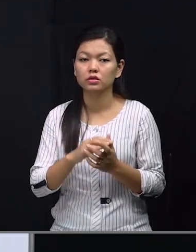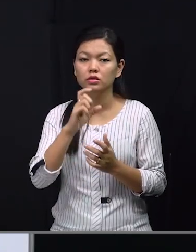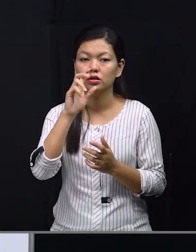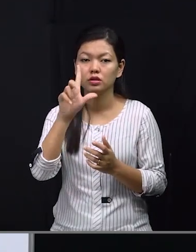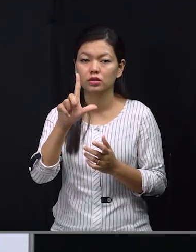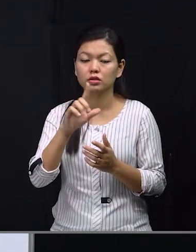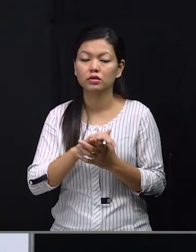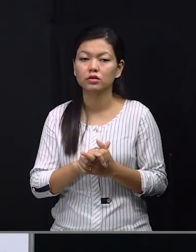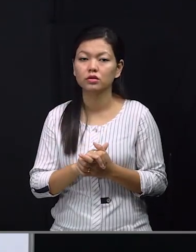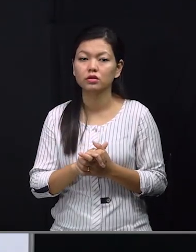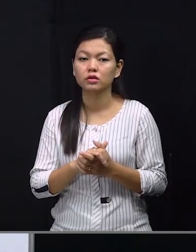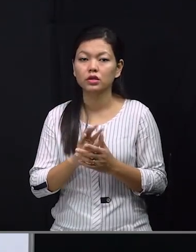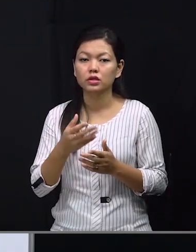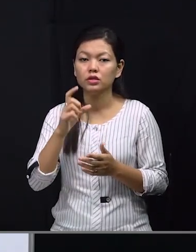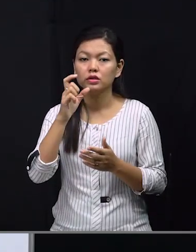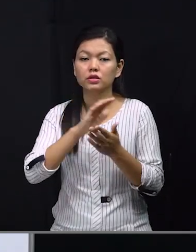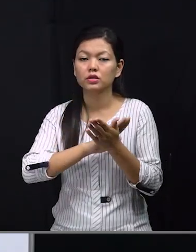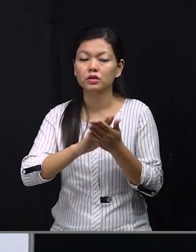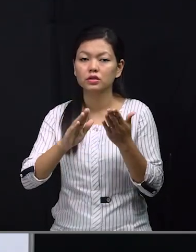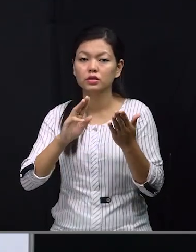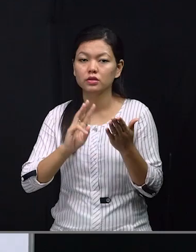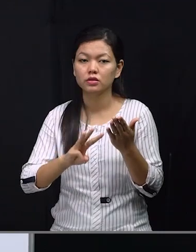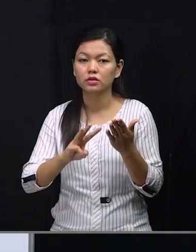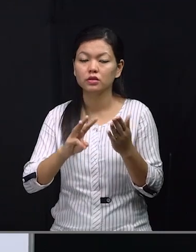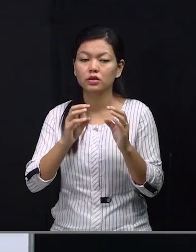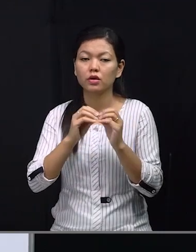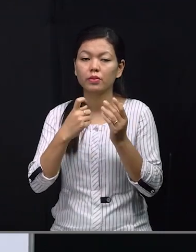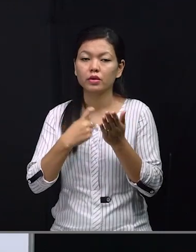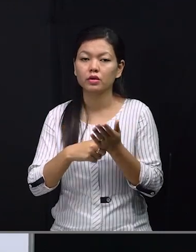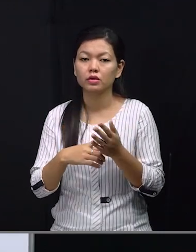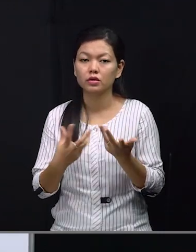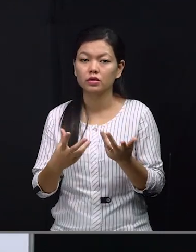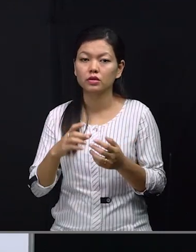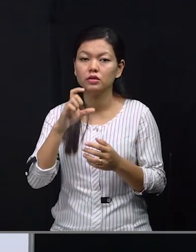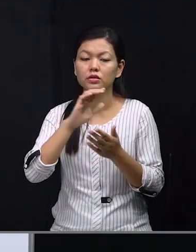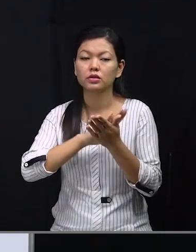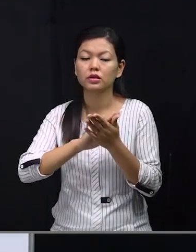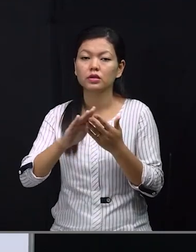then CH3 Br and CH3